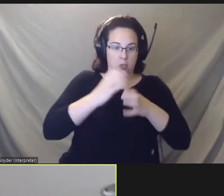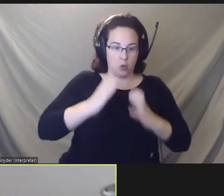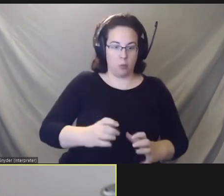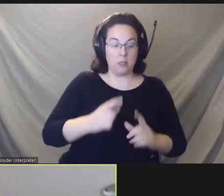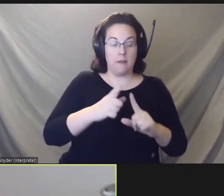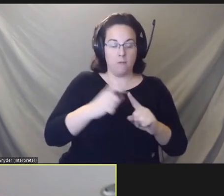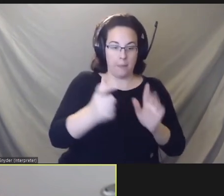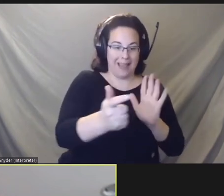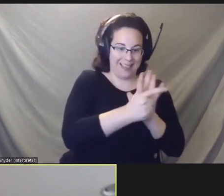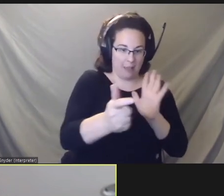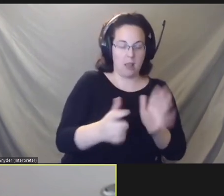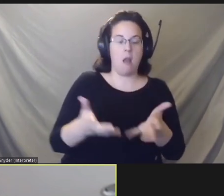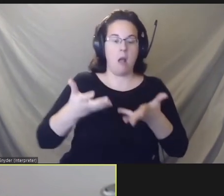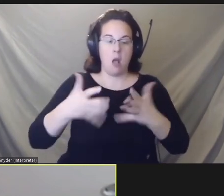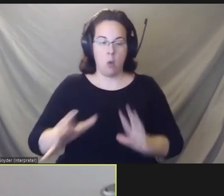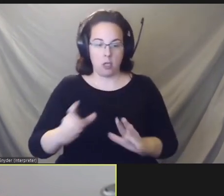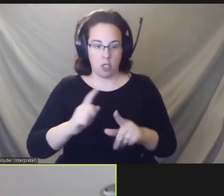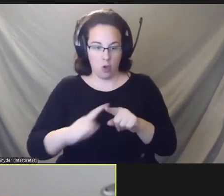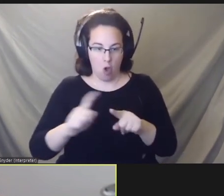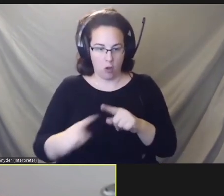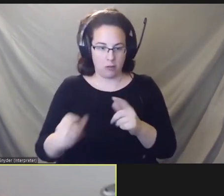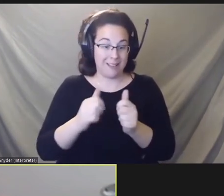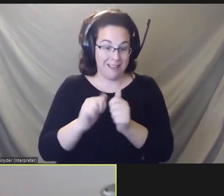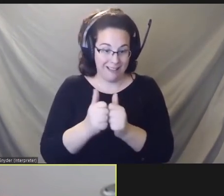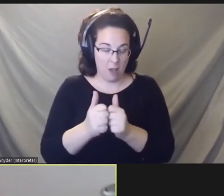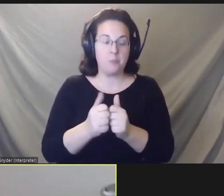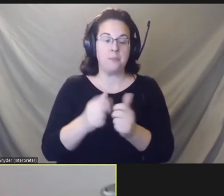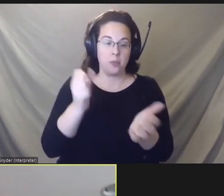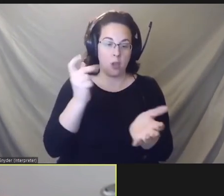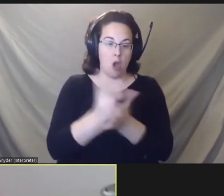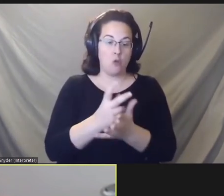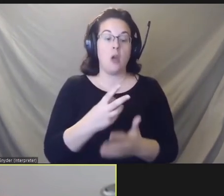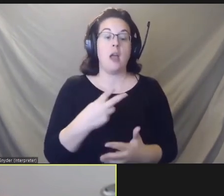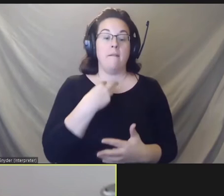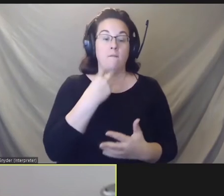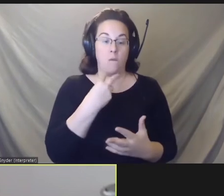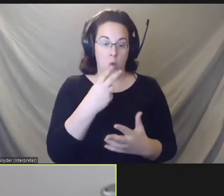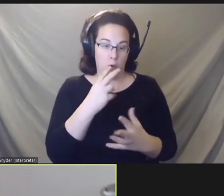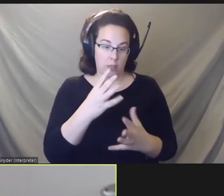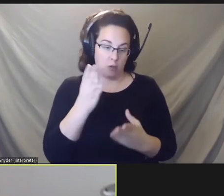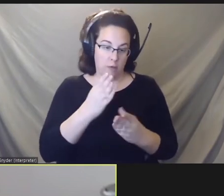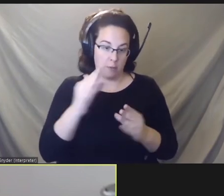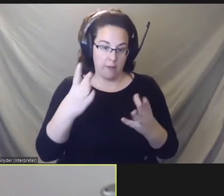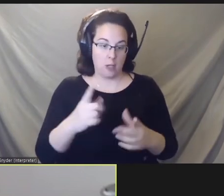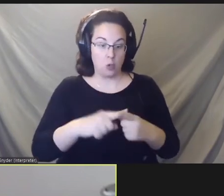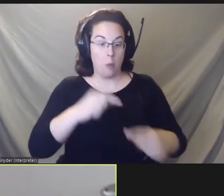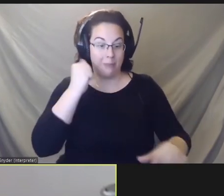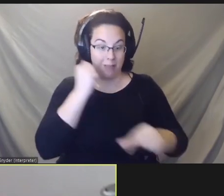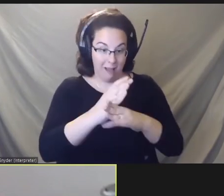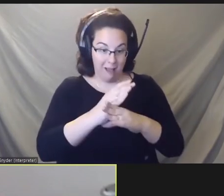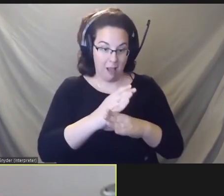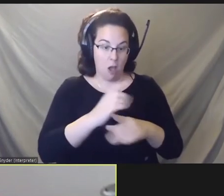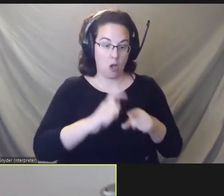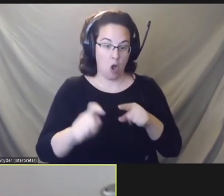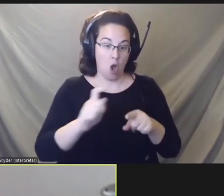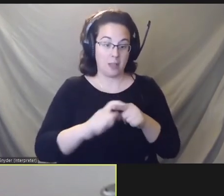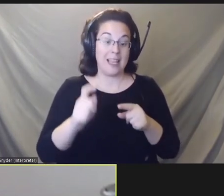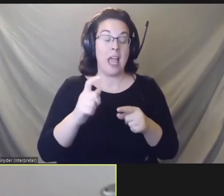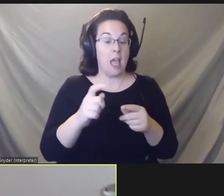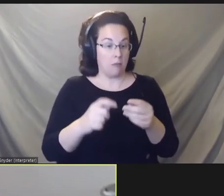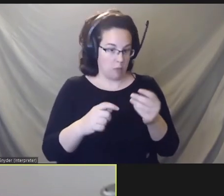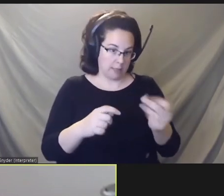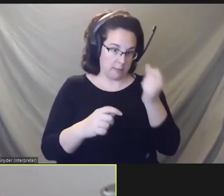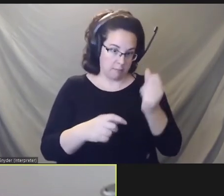illegal and unwanted calls by authorizing voice service providers to block such calls as a default before they ever reach